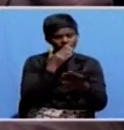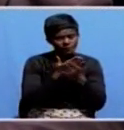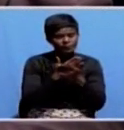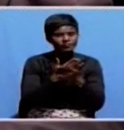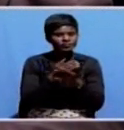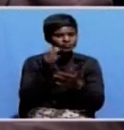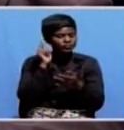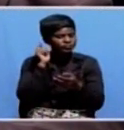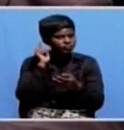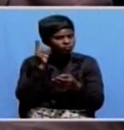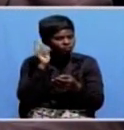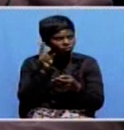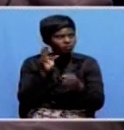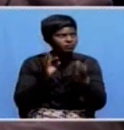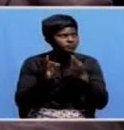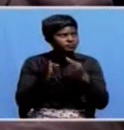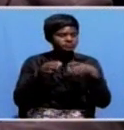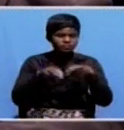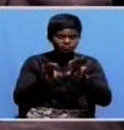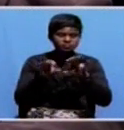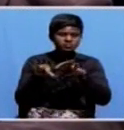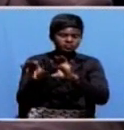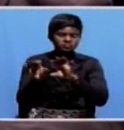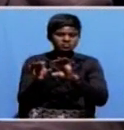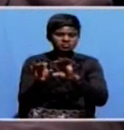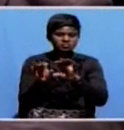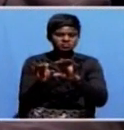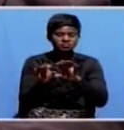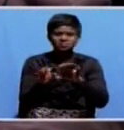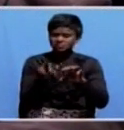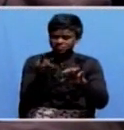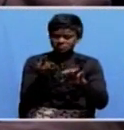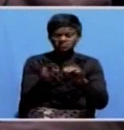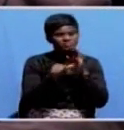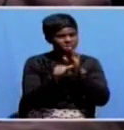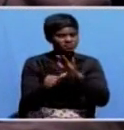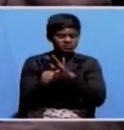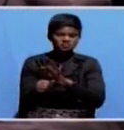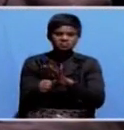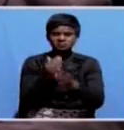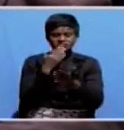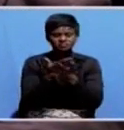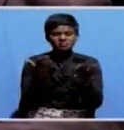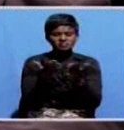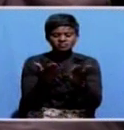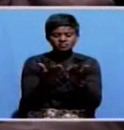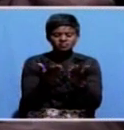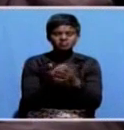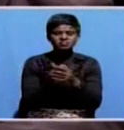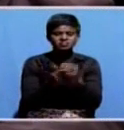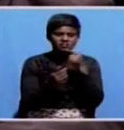it continues unabated, is injustice, in my view. They